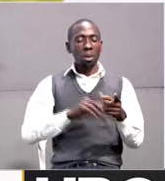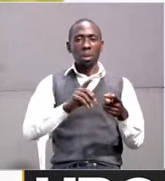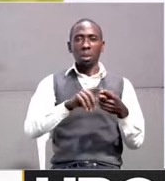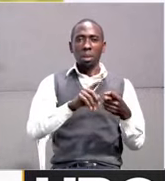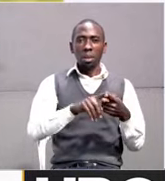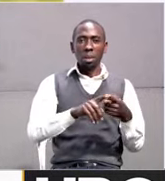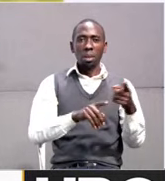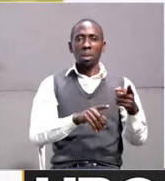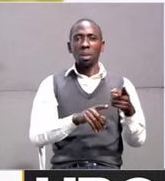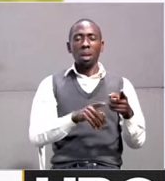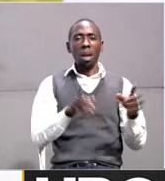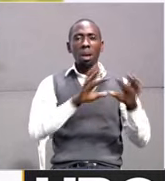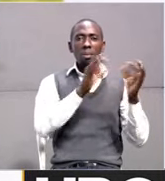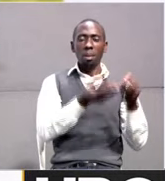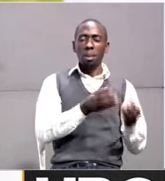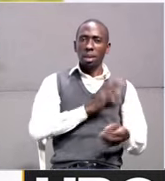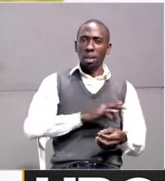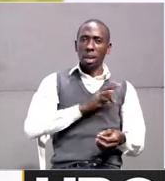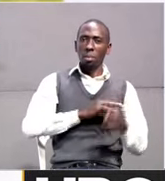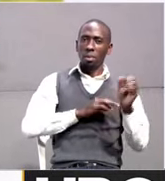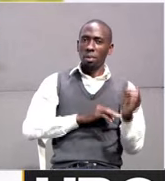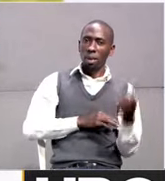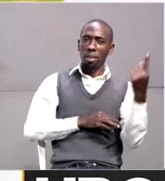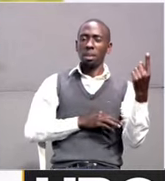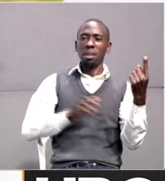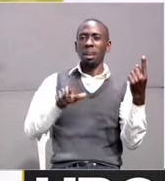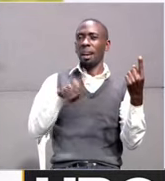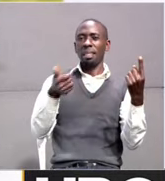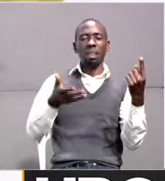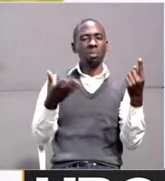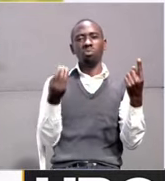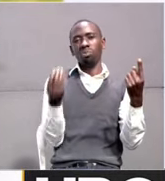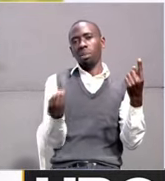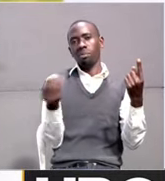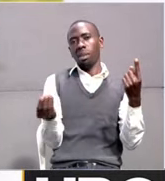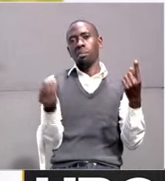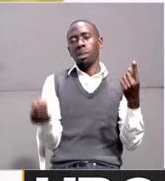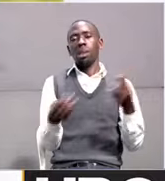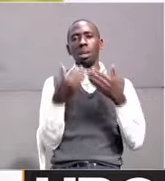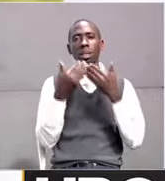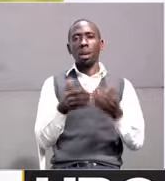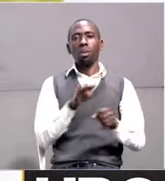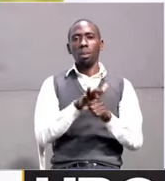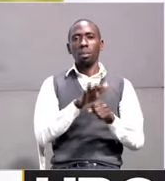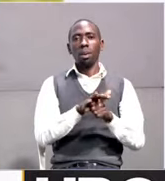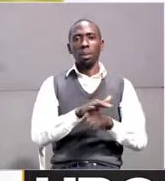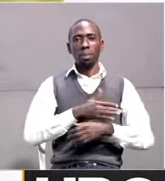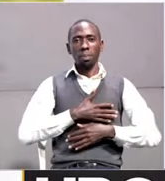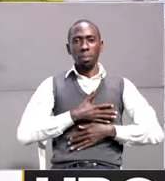Seeking first homestead income first, the rest will be easier. Thank you very much.